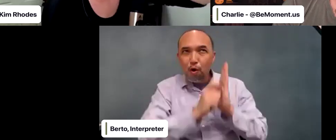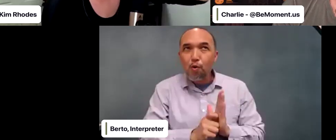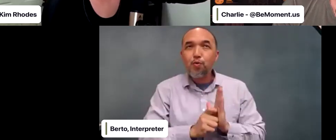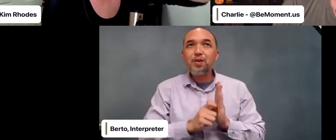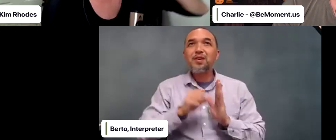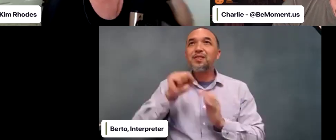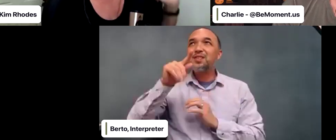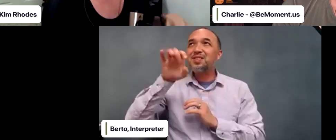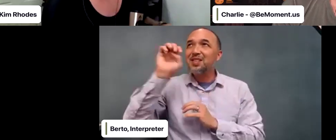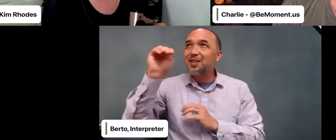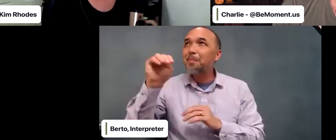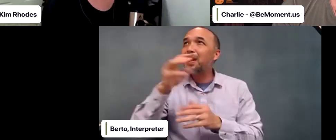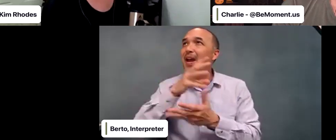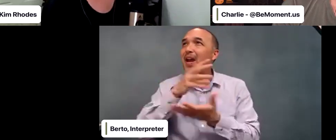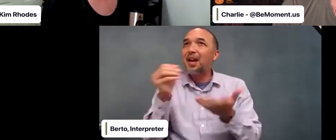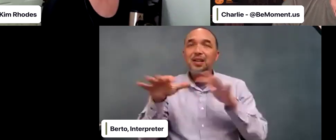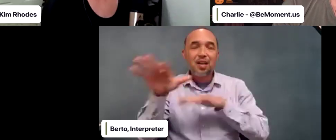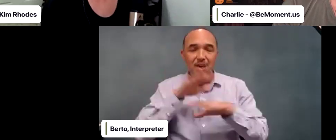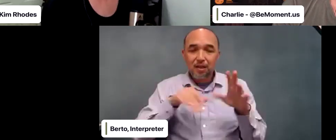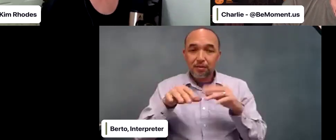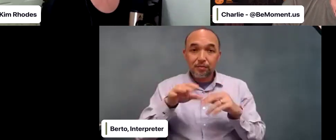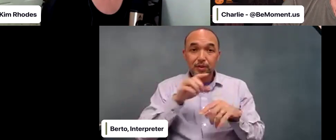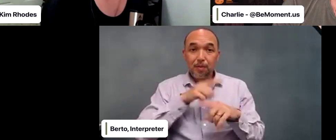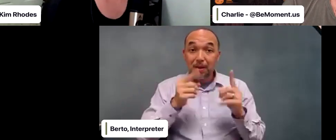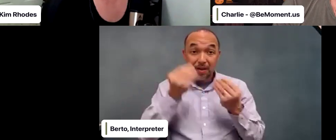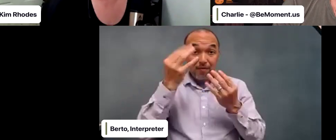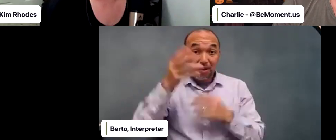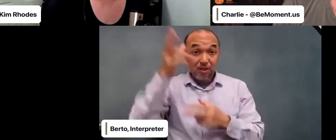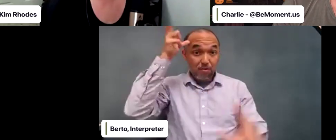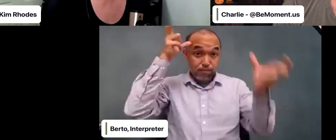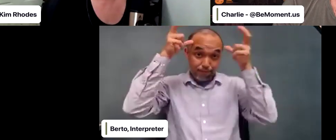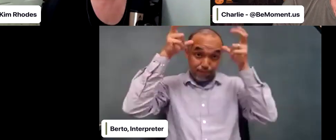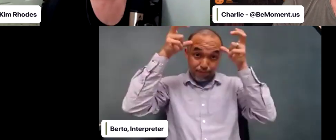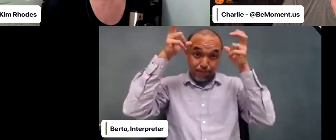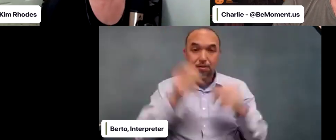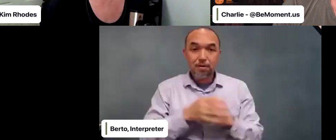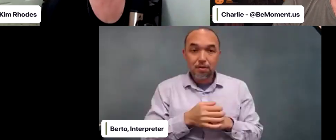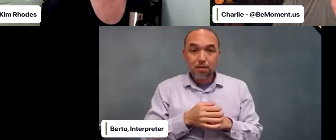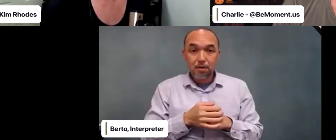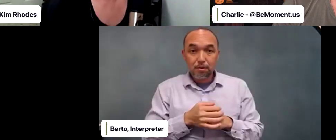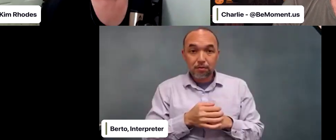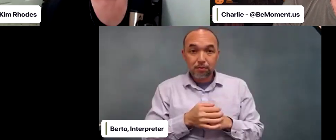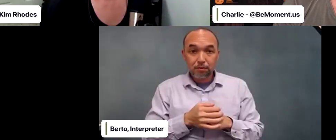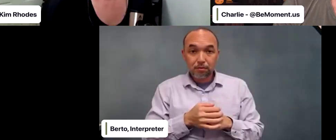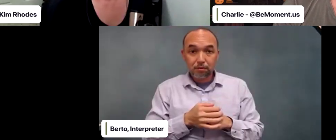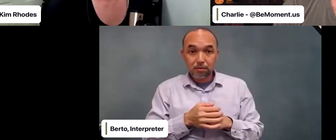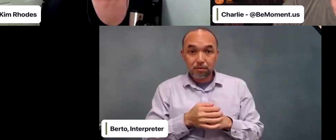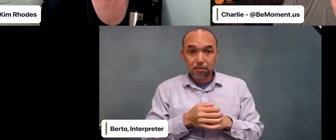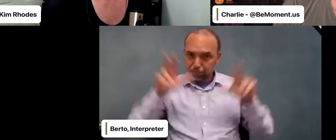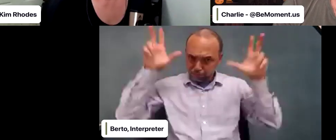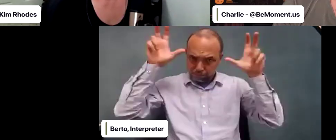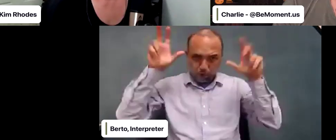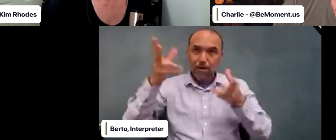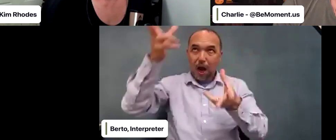getting information downloaded in my brain. And one of the things he said was, all right, here you go. Let's go.